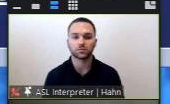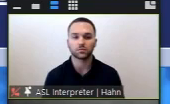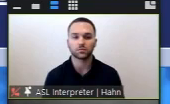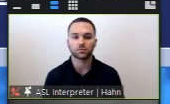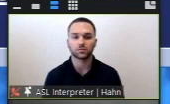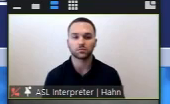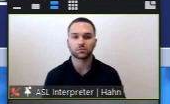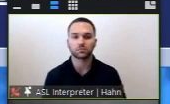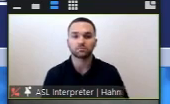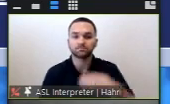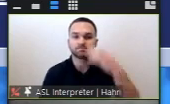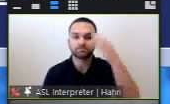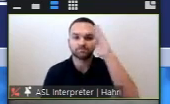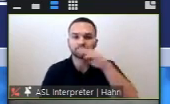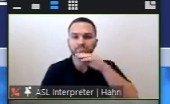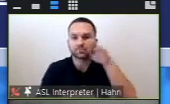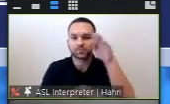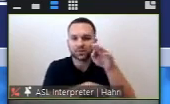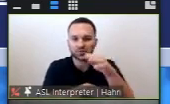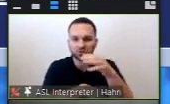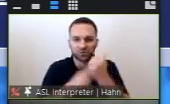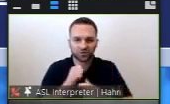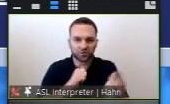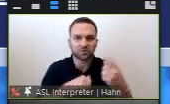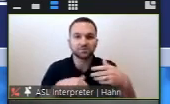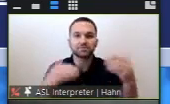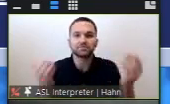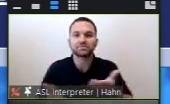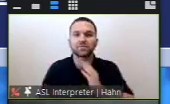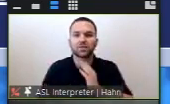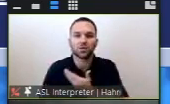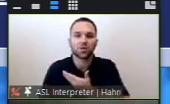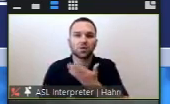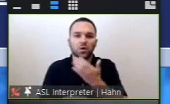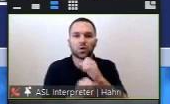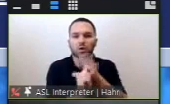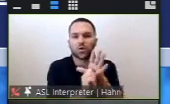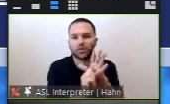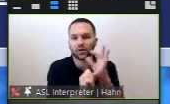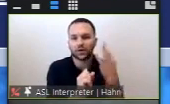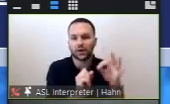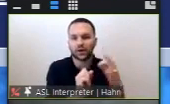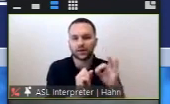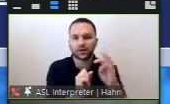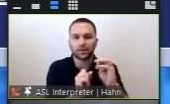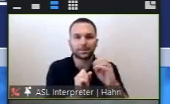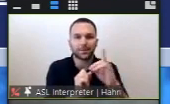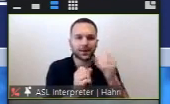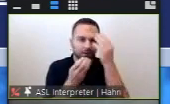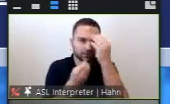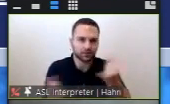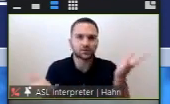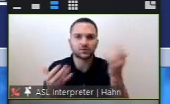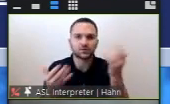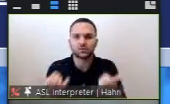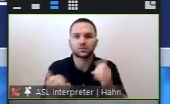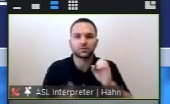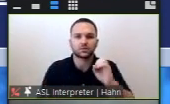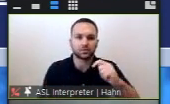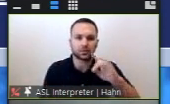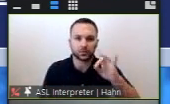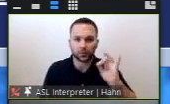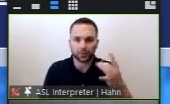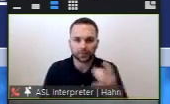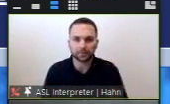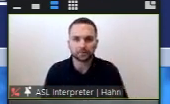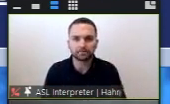Good afternoon, everyone. Welcome into our COVID-19 media update for September 8th. We have a handful